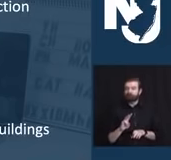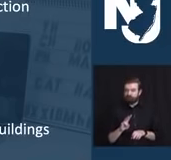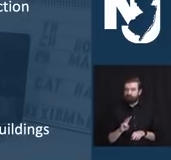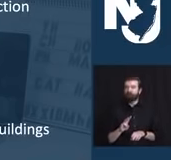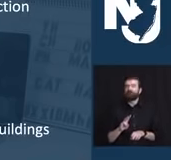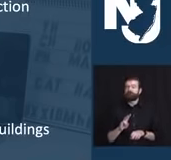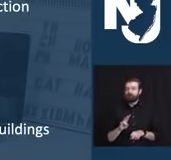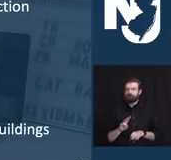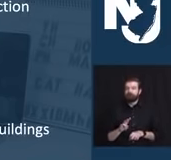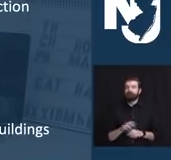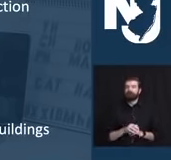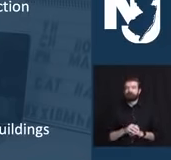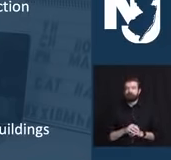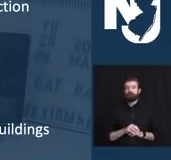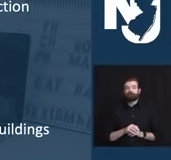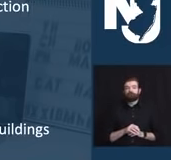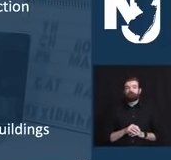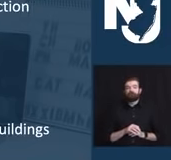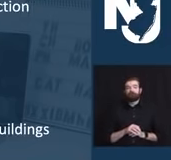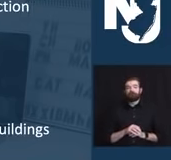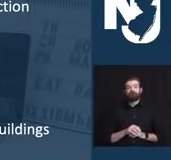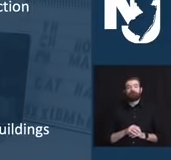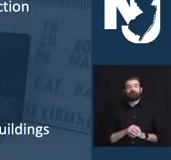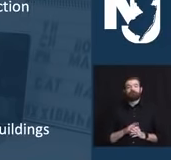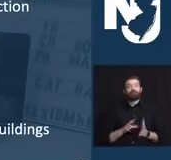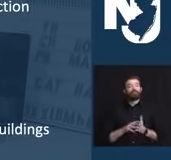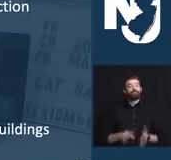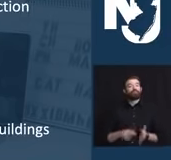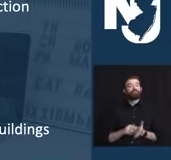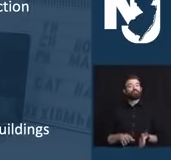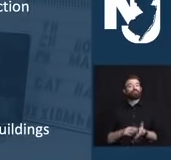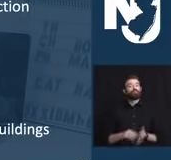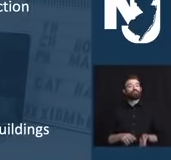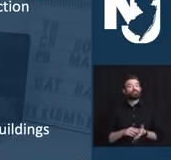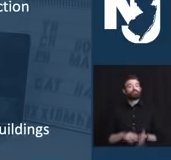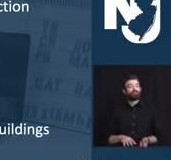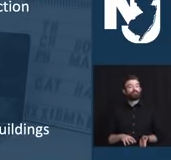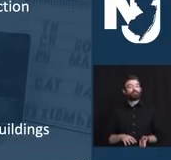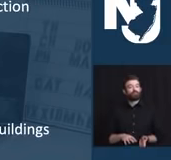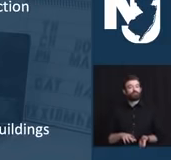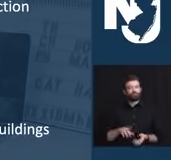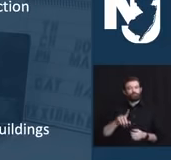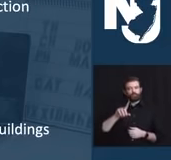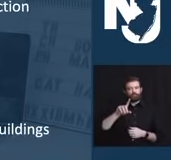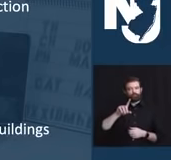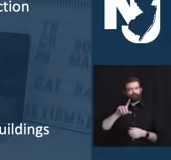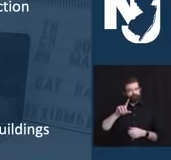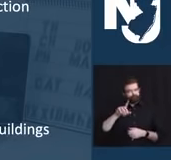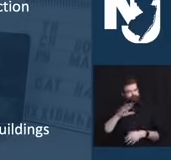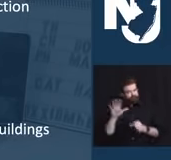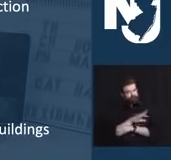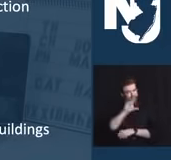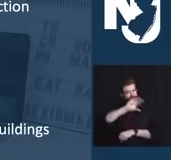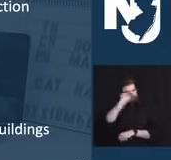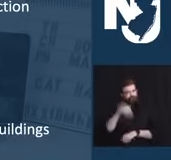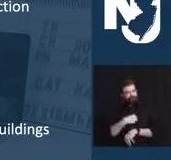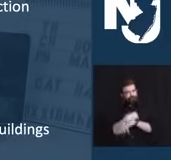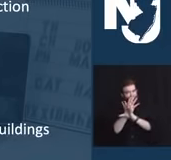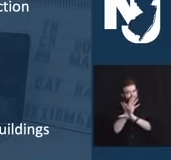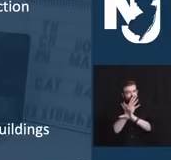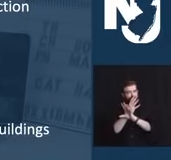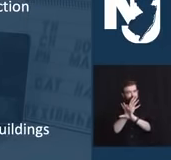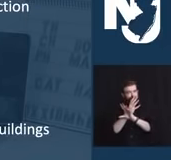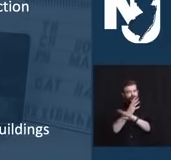by 125,000 over the past week, and you can see it's just under 54,000, or 4% of